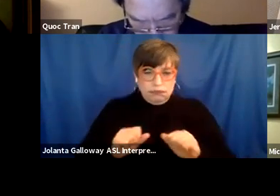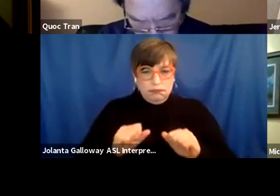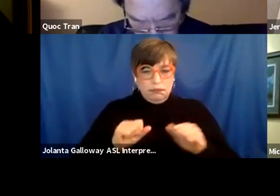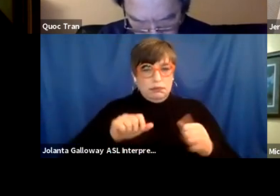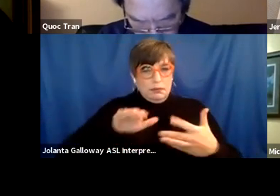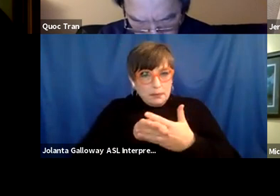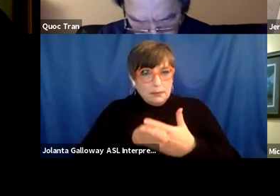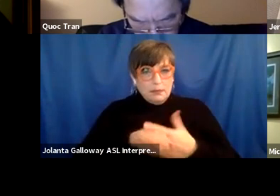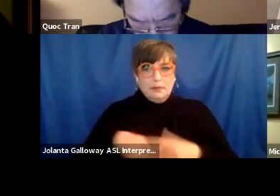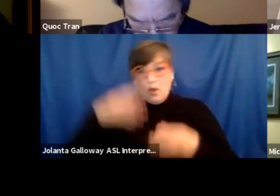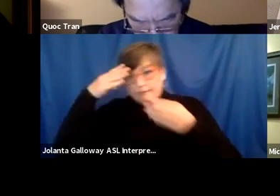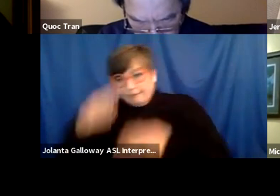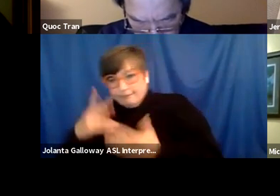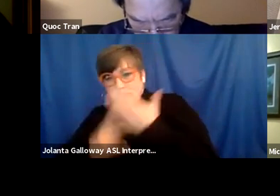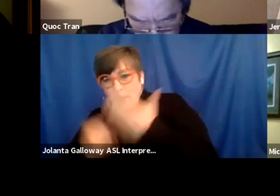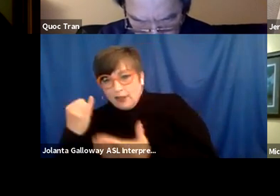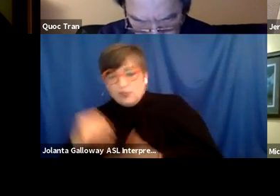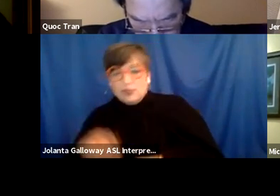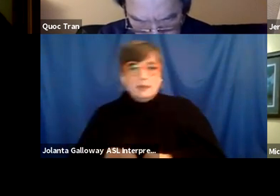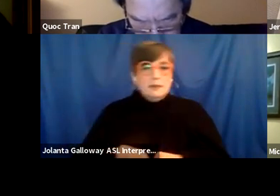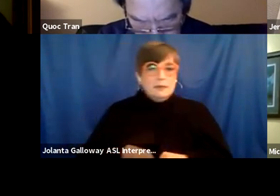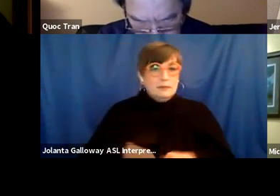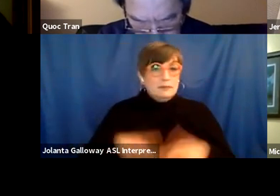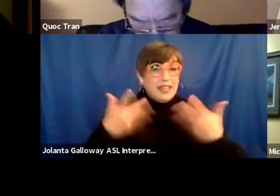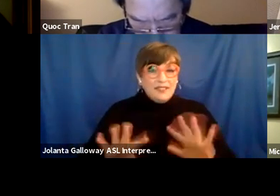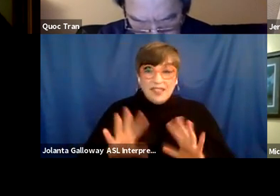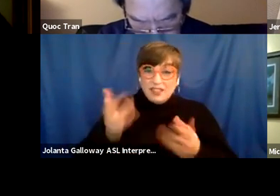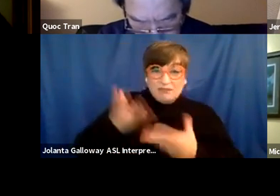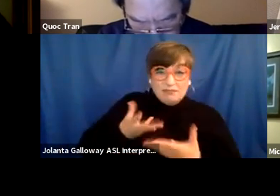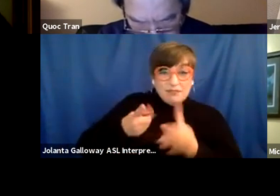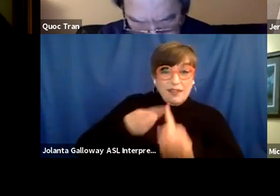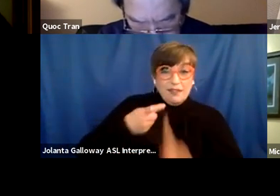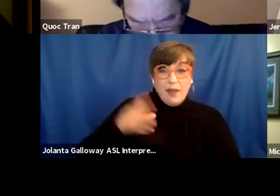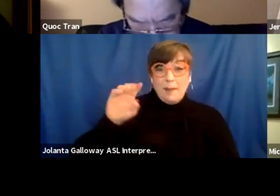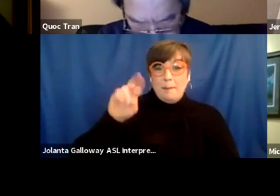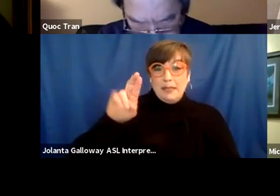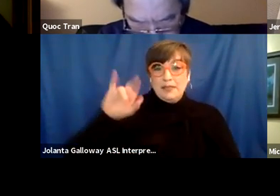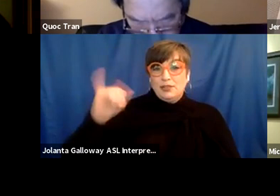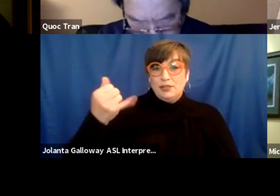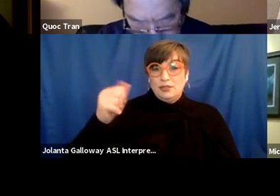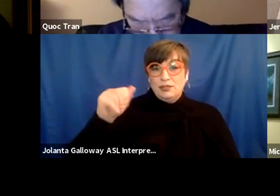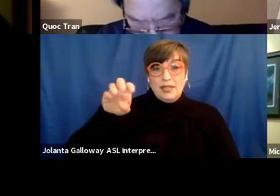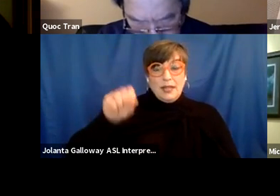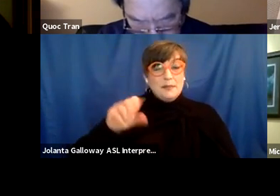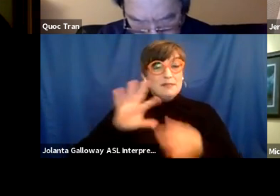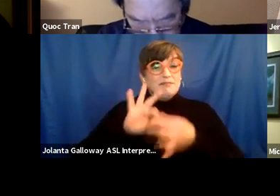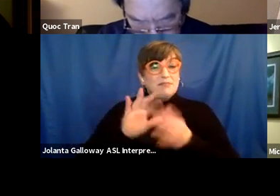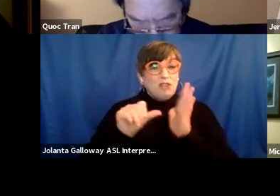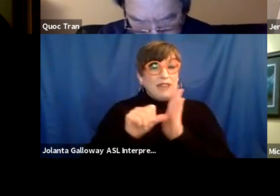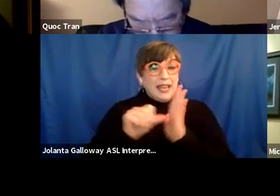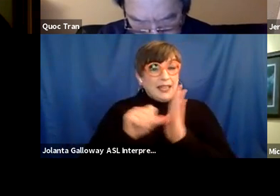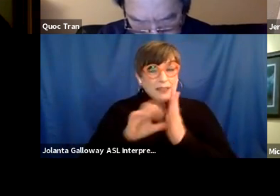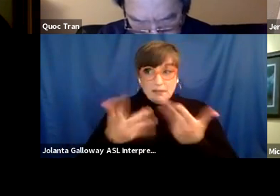and to do projects. We've heard from Mr. James about grading practices. They want the